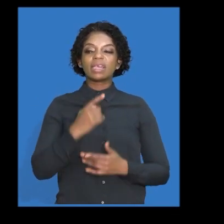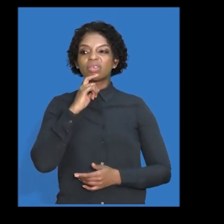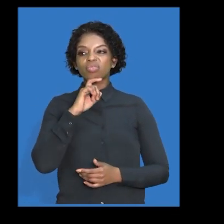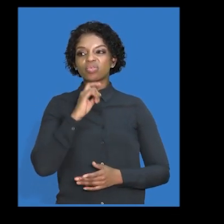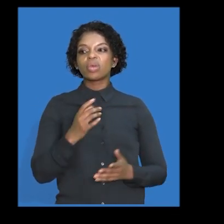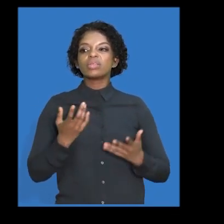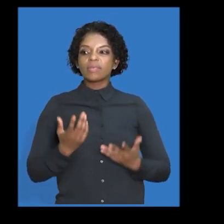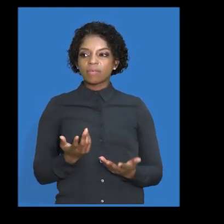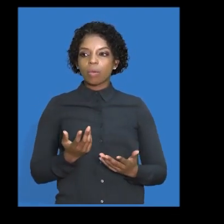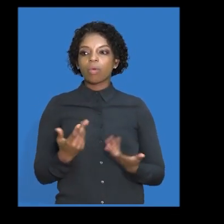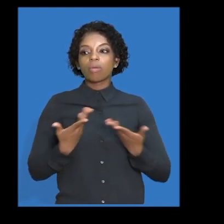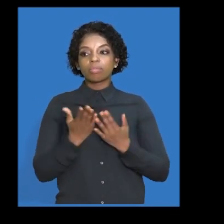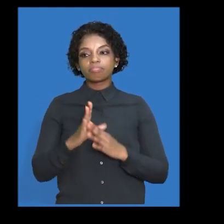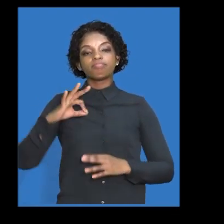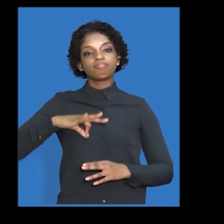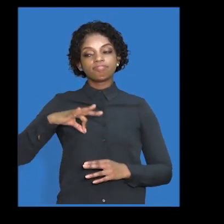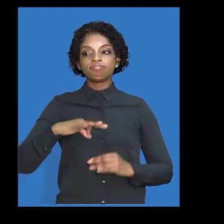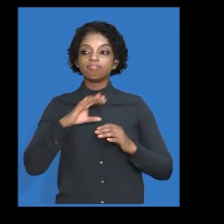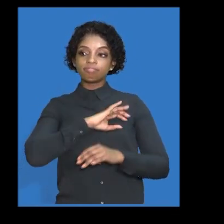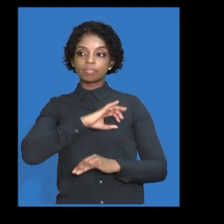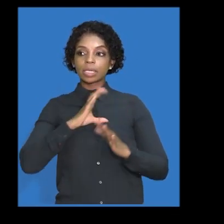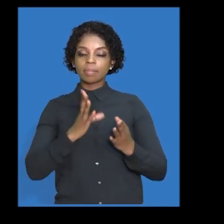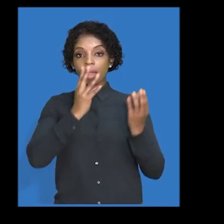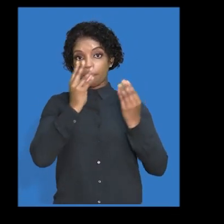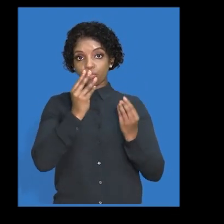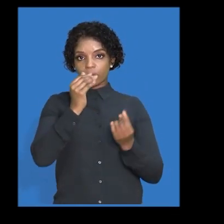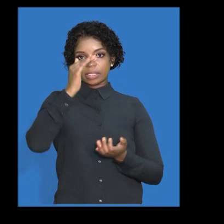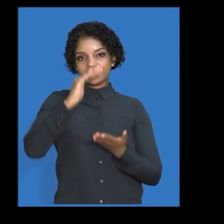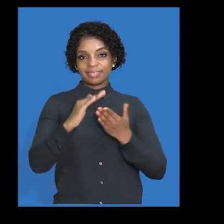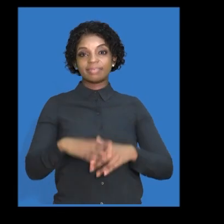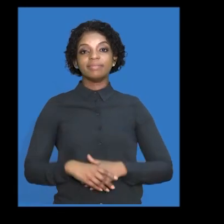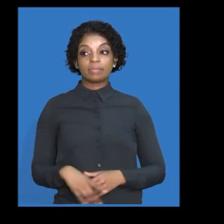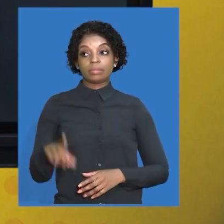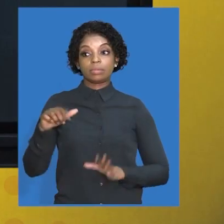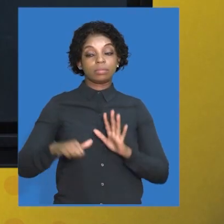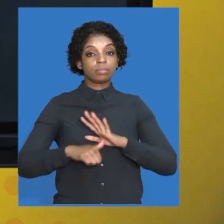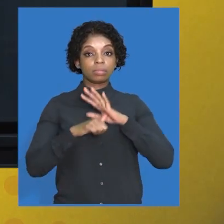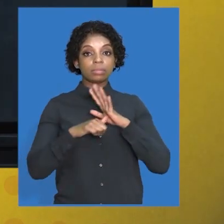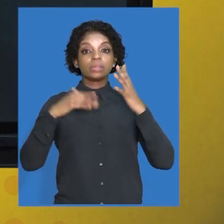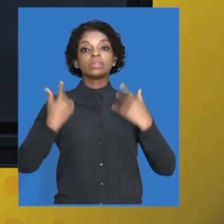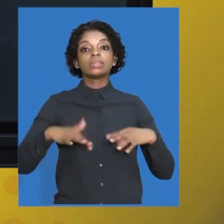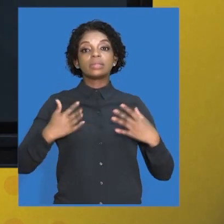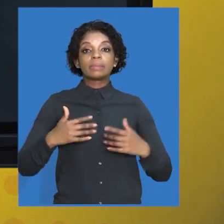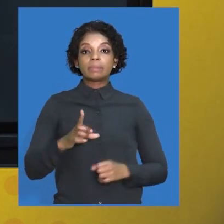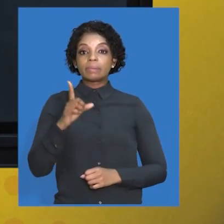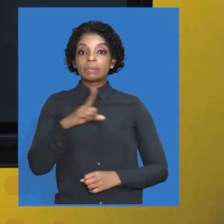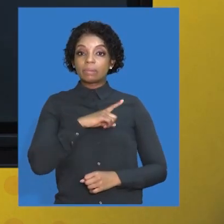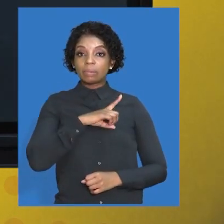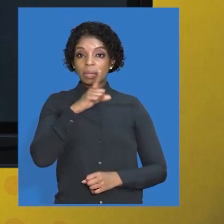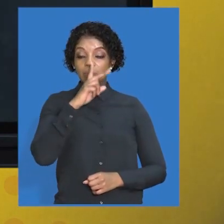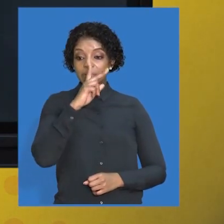prices. That's a very important point there. If you look, there was recently